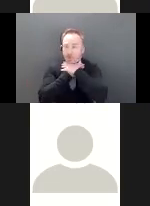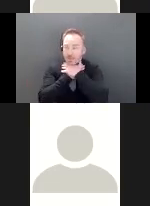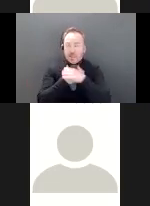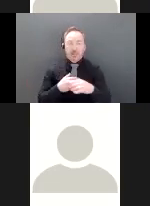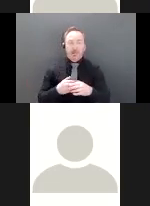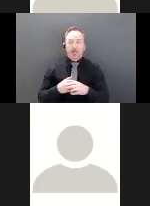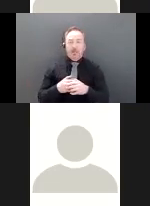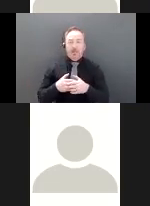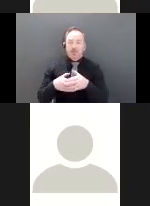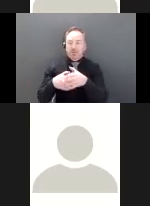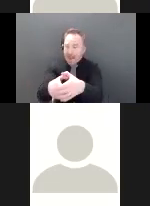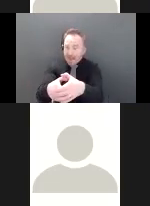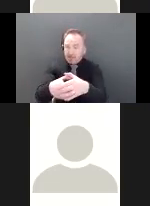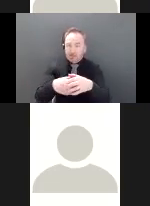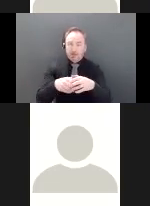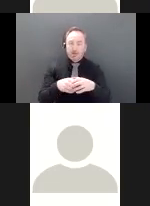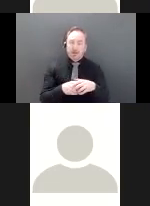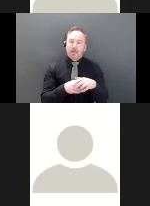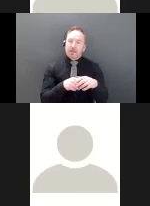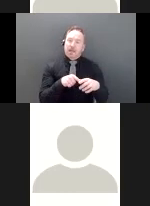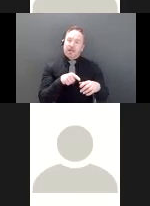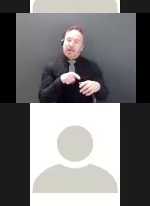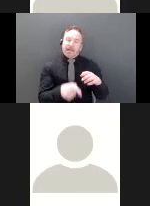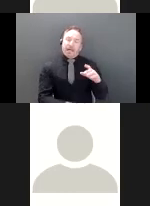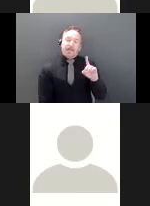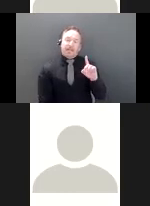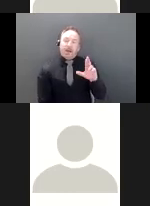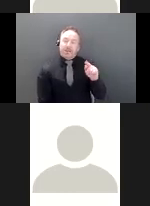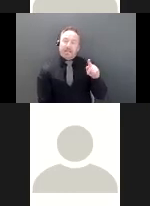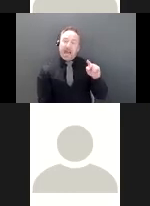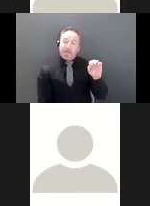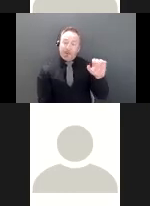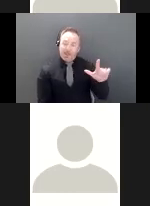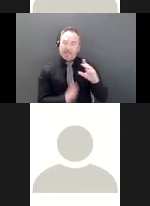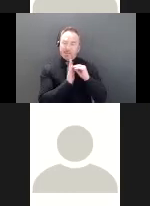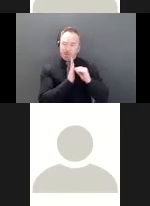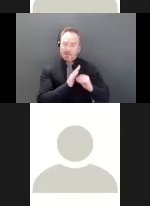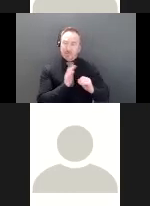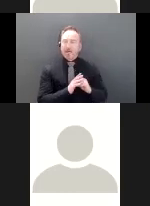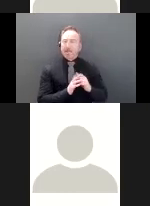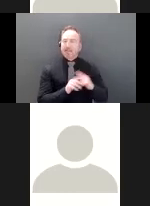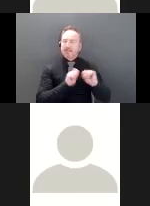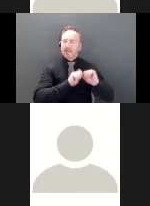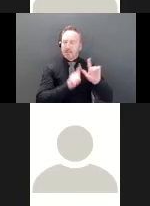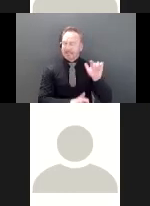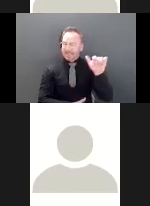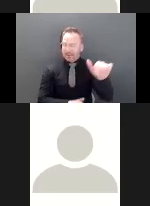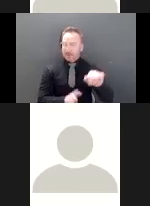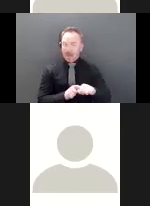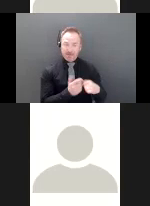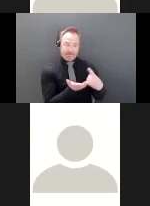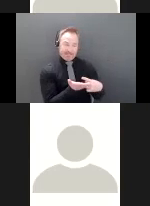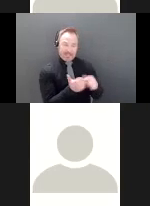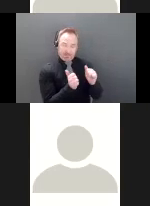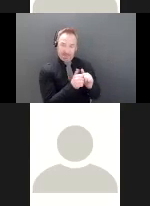Jackie Campbell has noted, and we'll talk a little bit more about this in a later slide. I've had conversations with her about this, and the